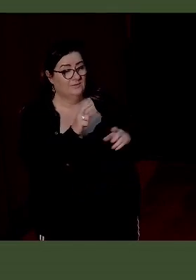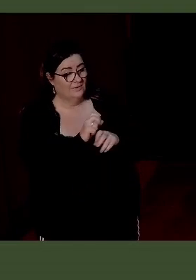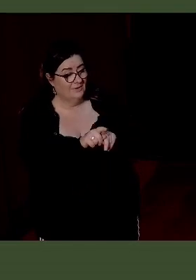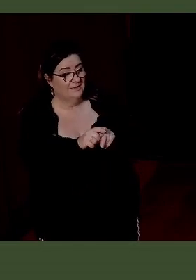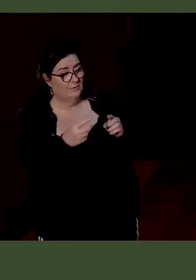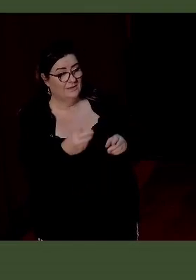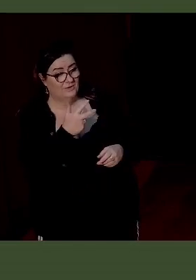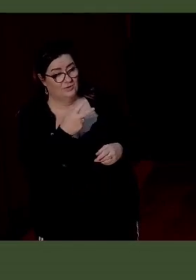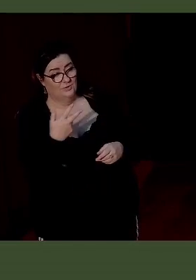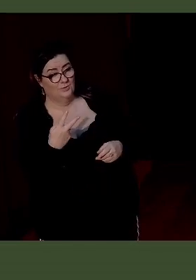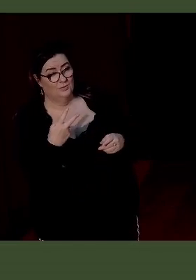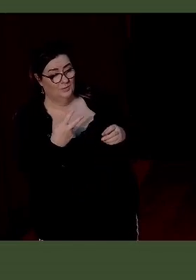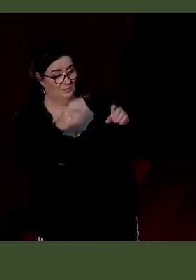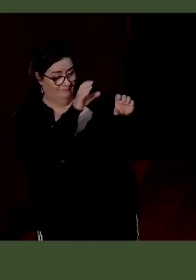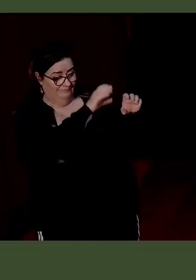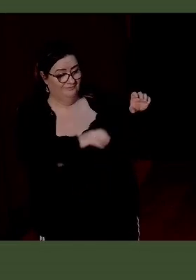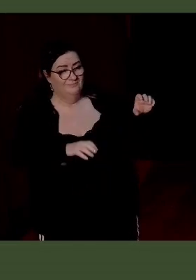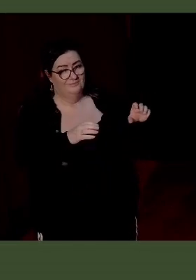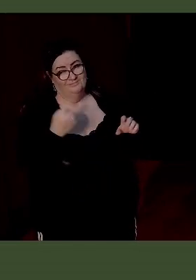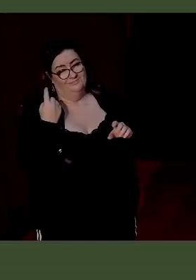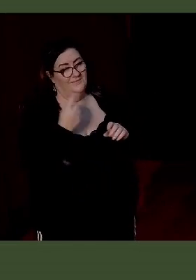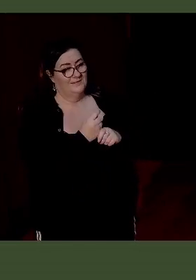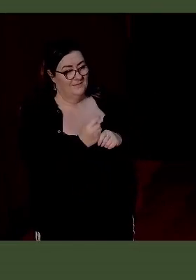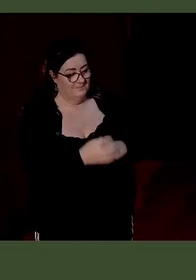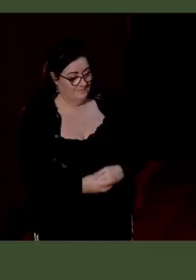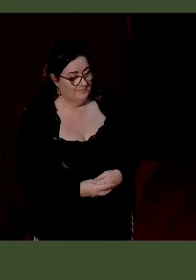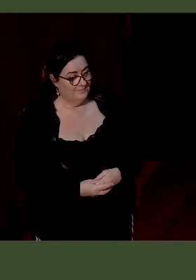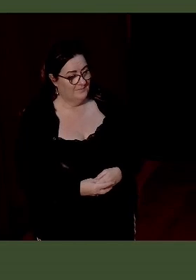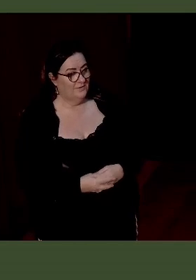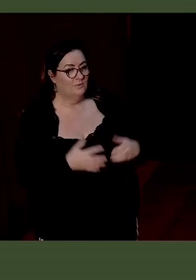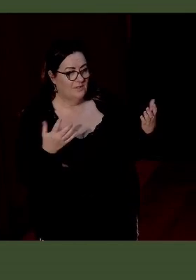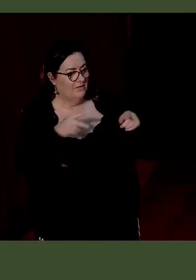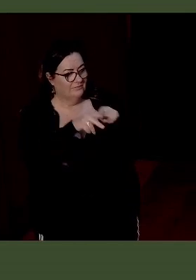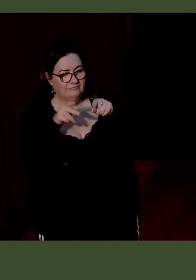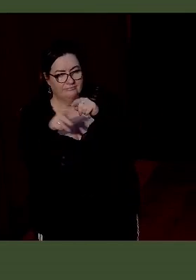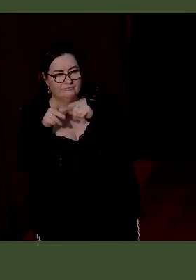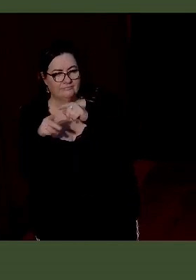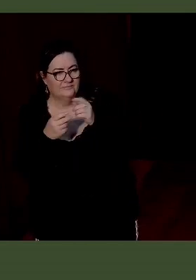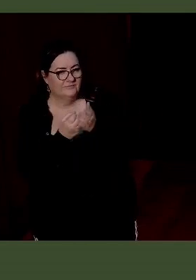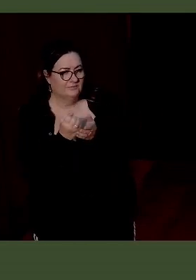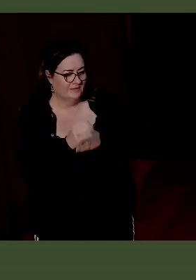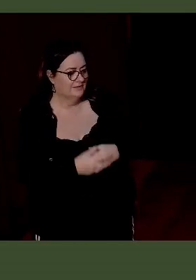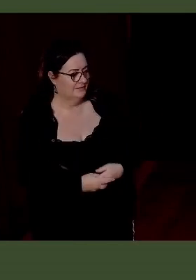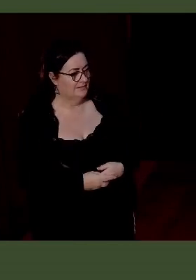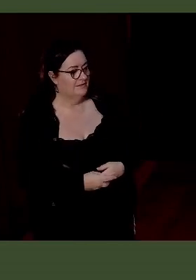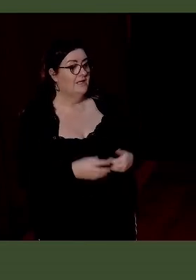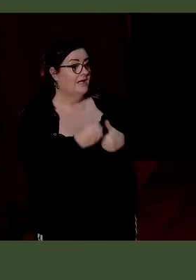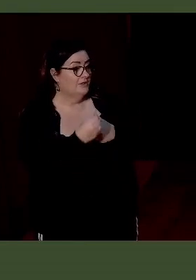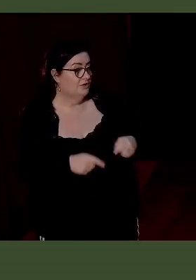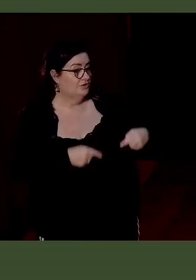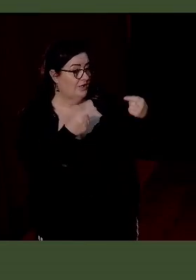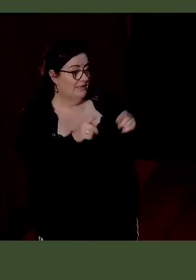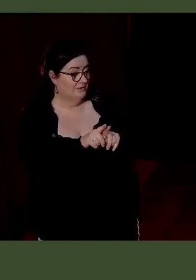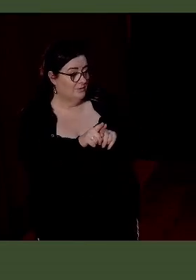as well. So health and welfare were major targets for cuts in public spending. A further challenge that an